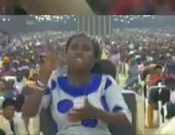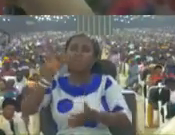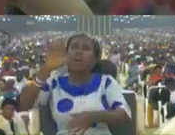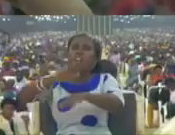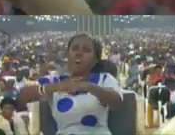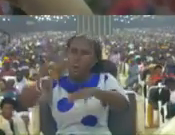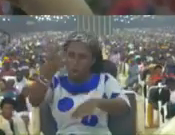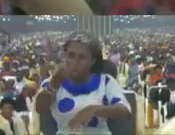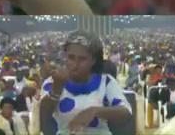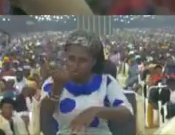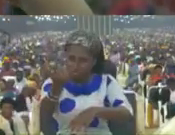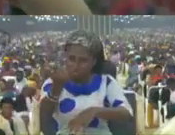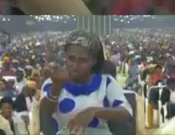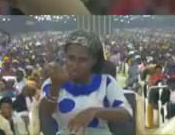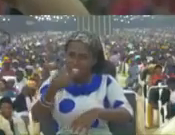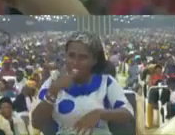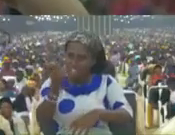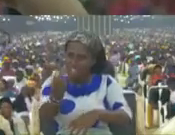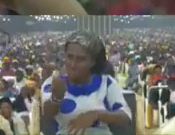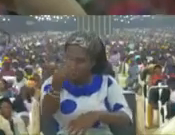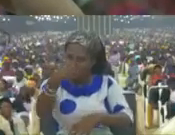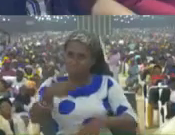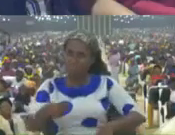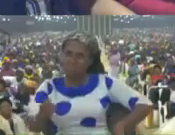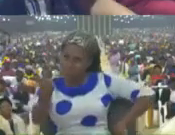Let her come.